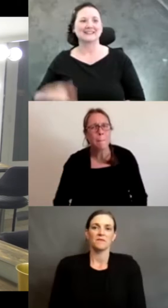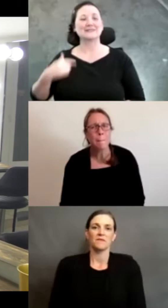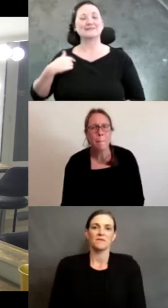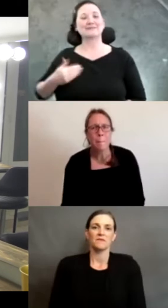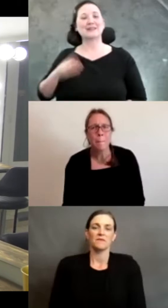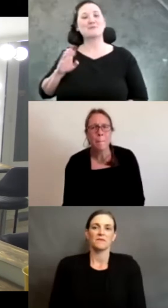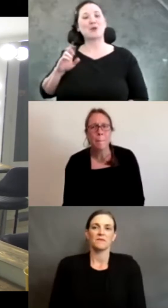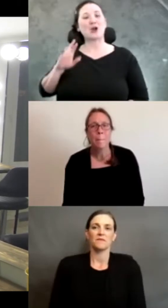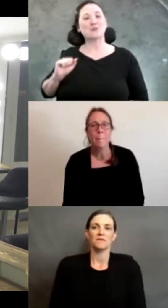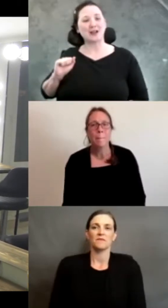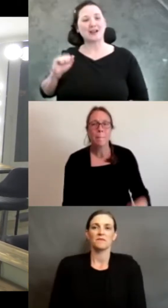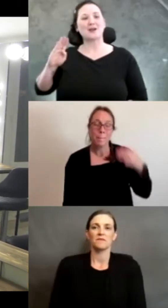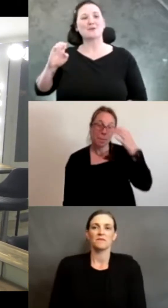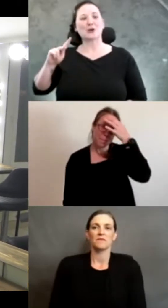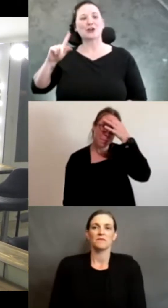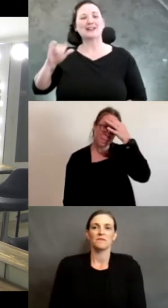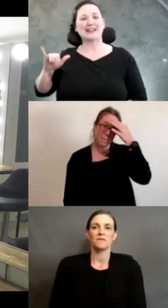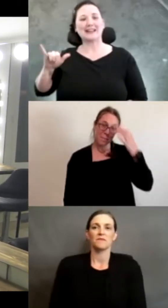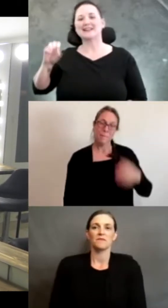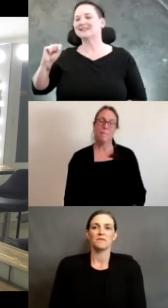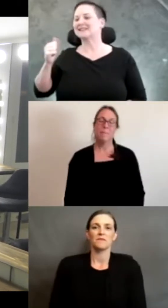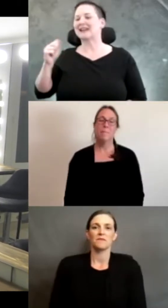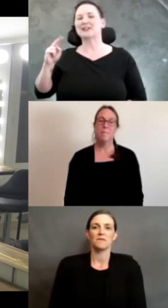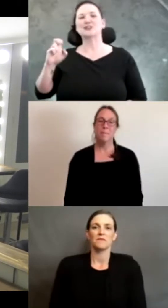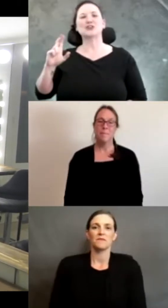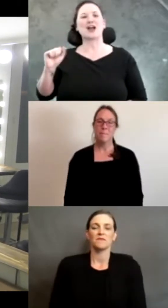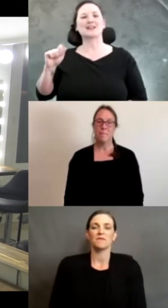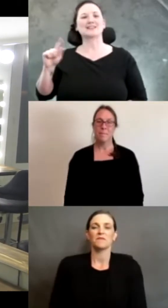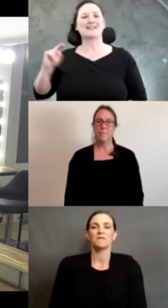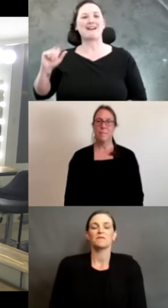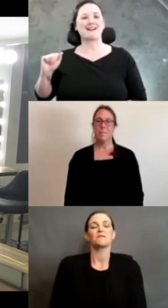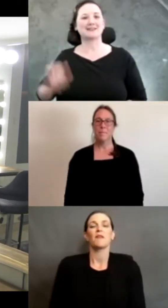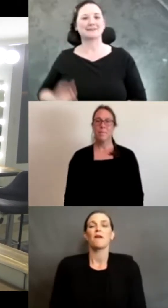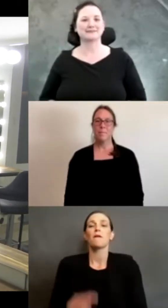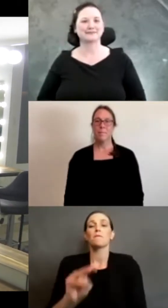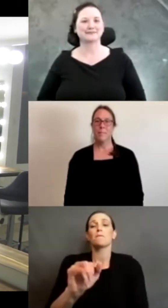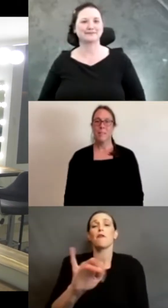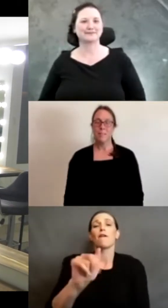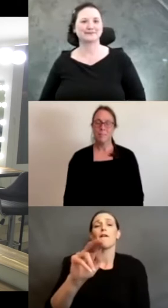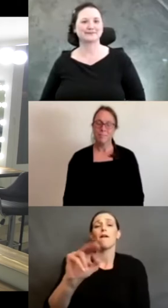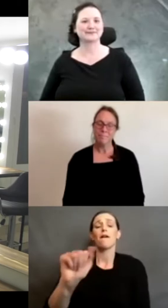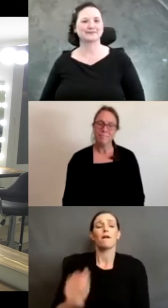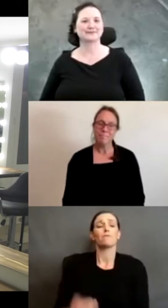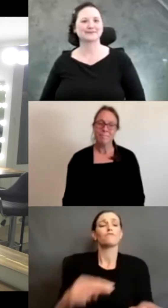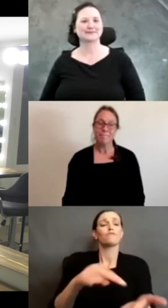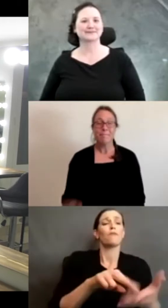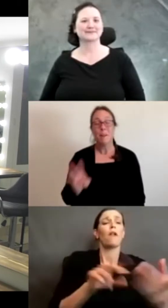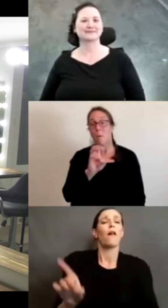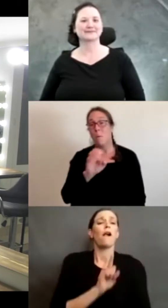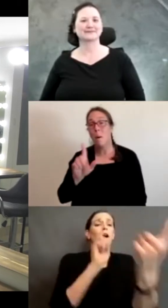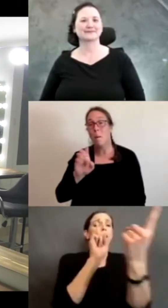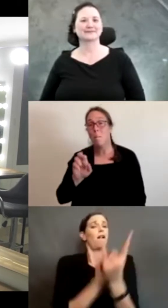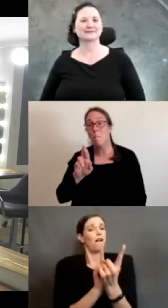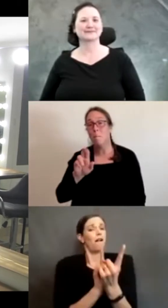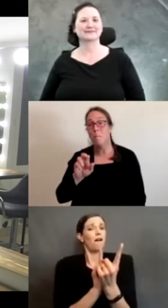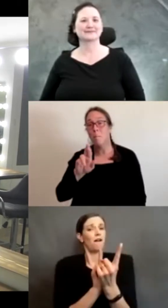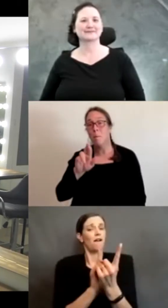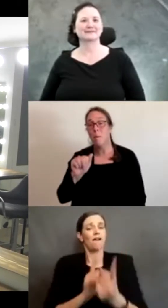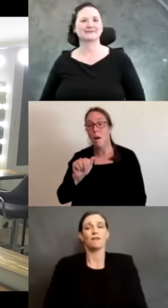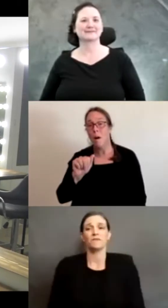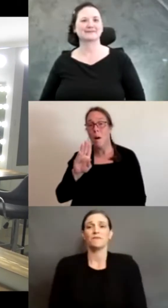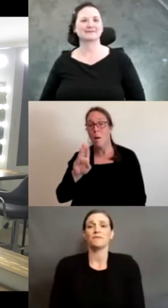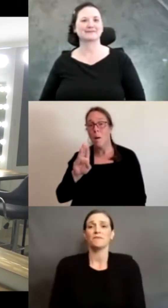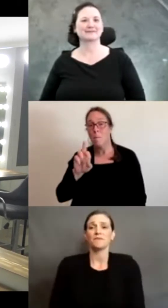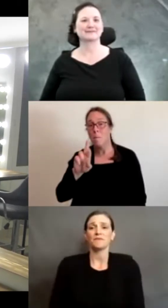Berkeley Sanchosna. Mariana stands and goes to Barbara. Well, Barbara Berkeley